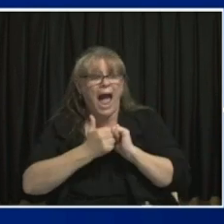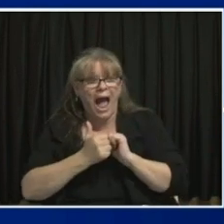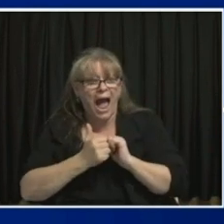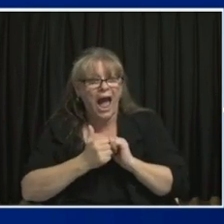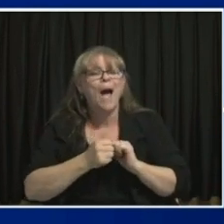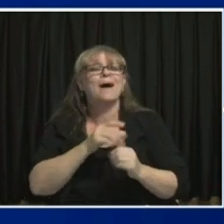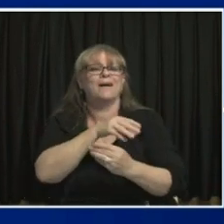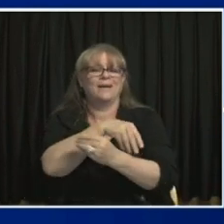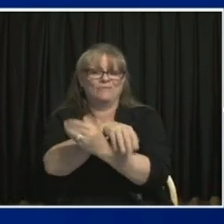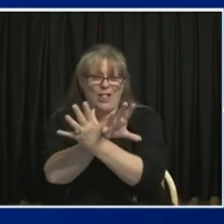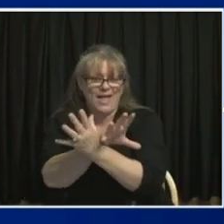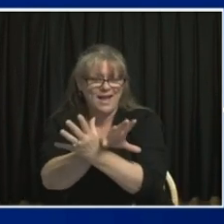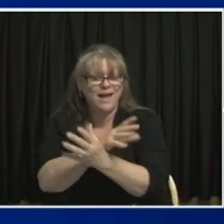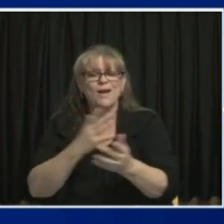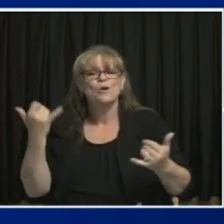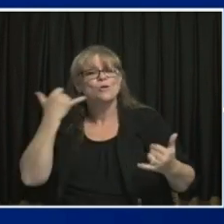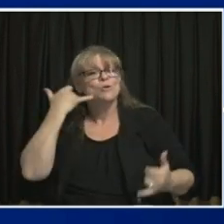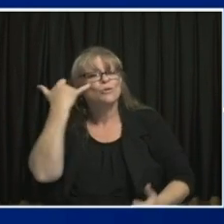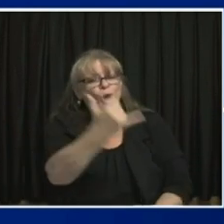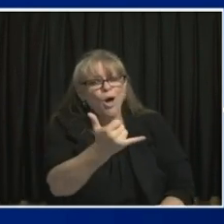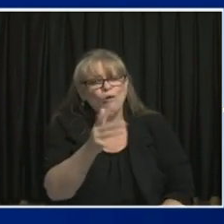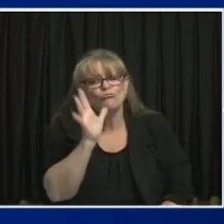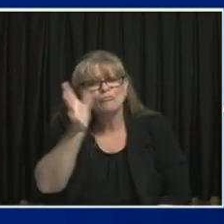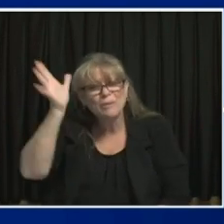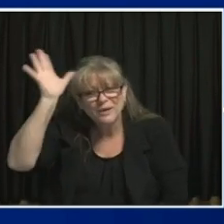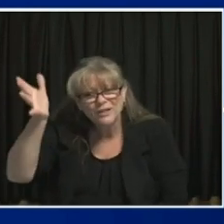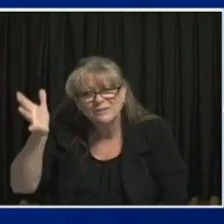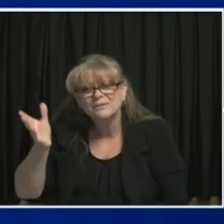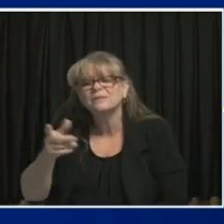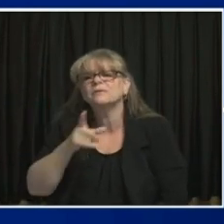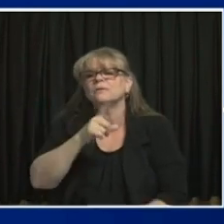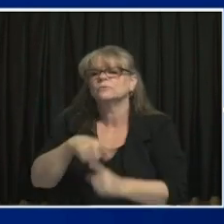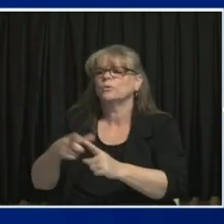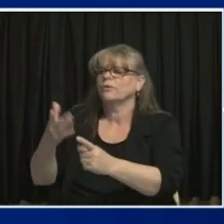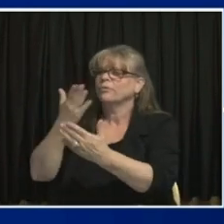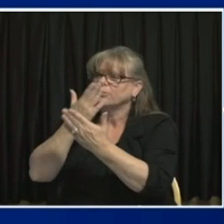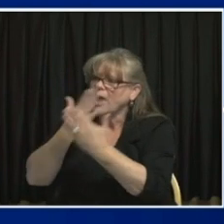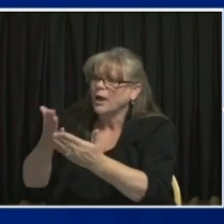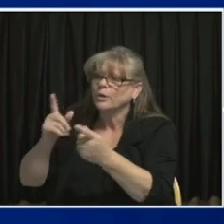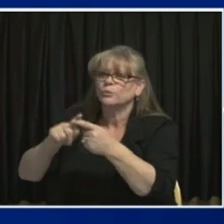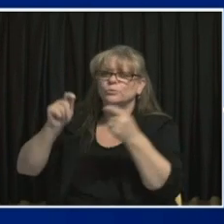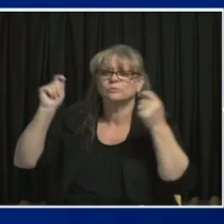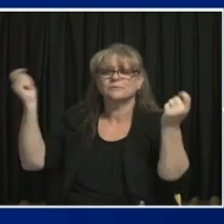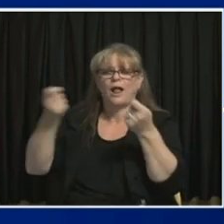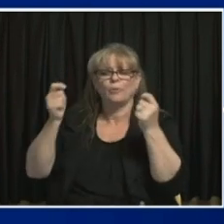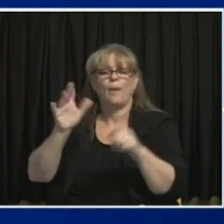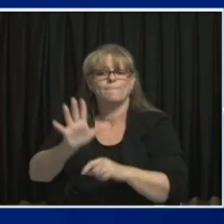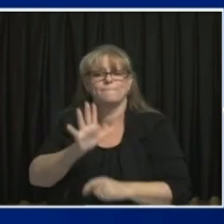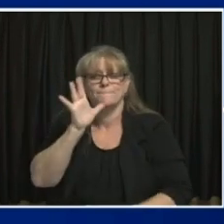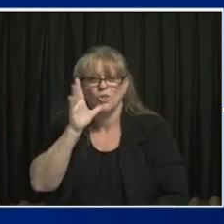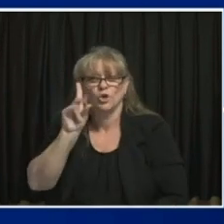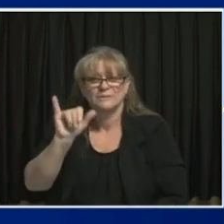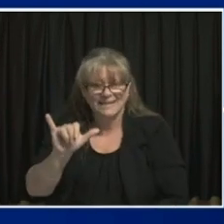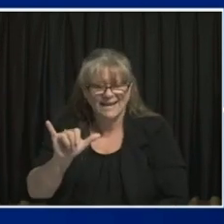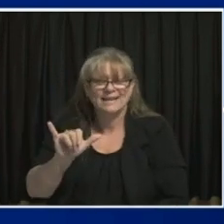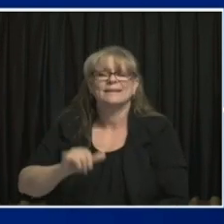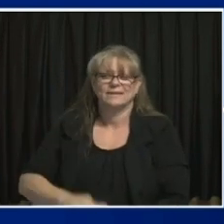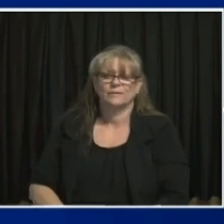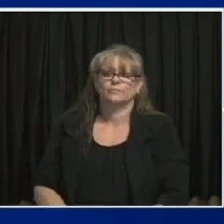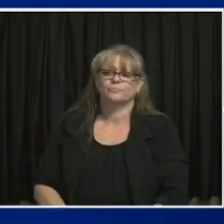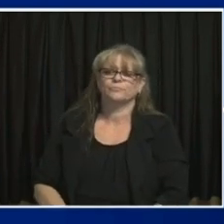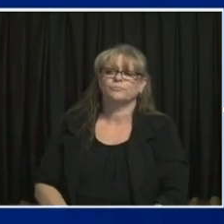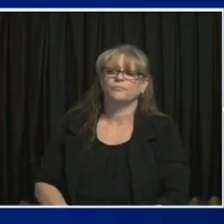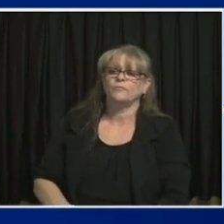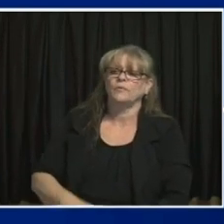posting photos on social media, celebrating moms everywhere. And on the other hand, like most Coloradans, I was extremely disappointed to see people